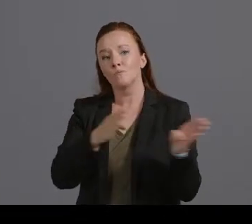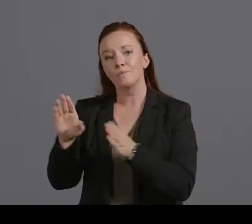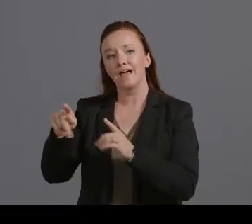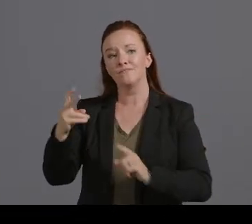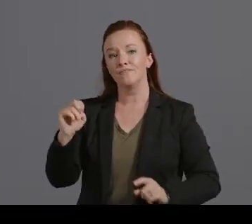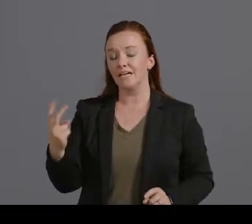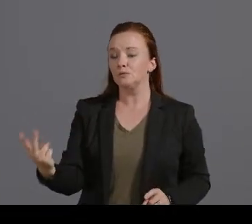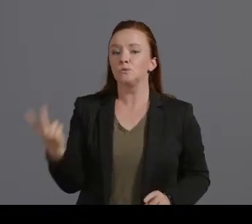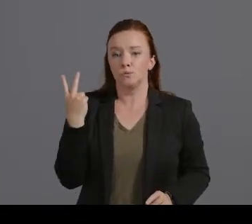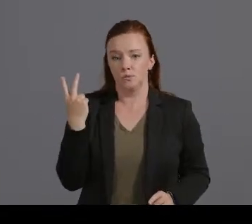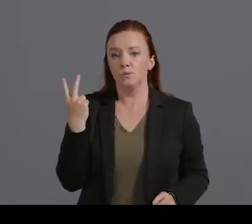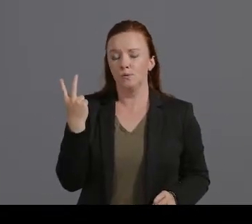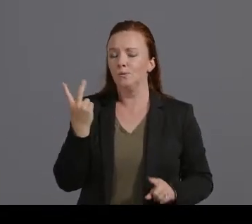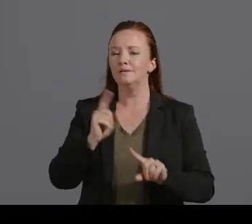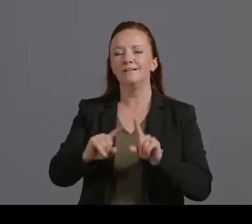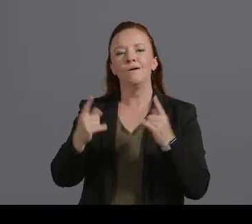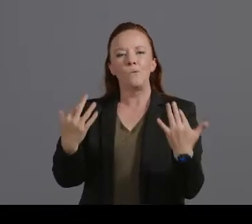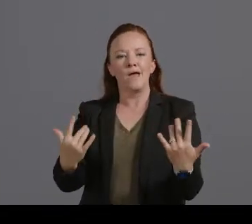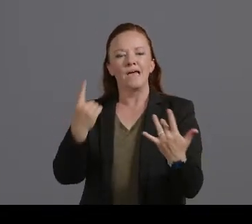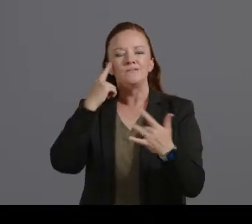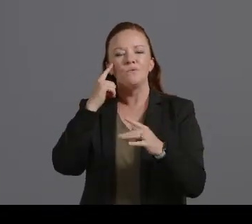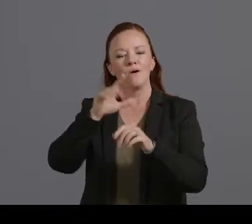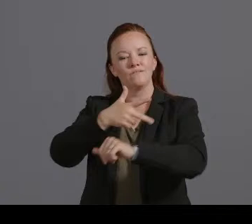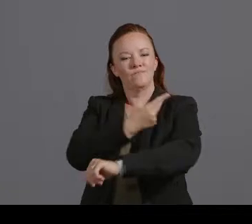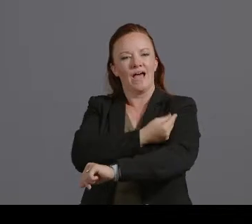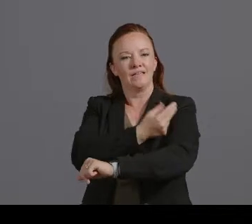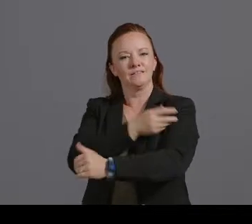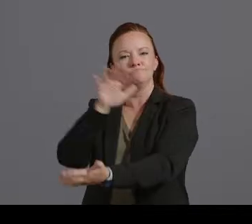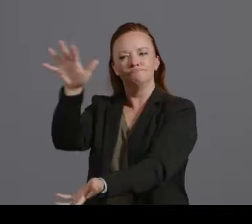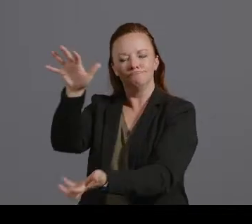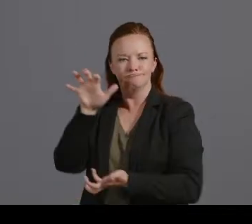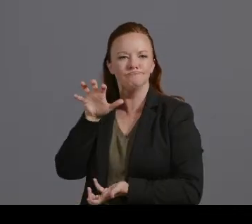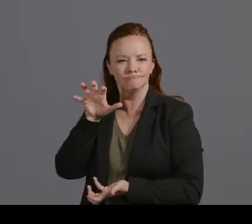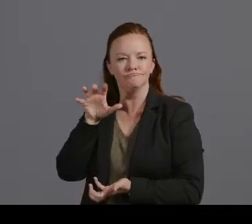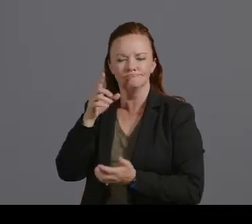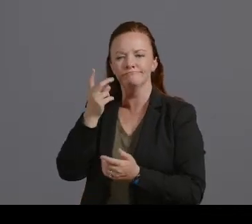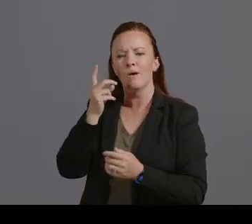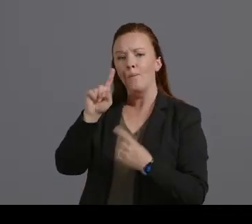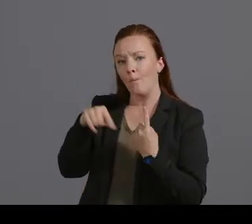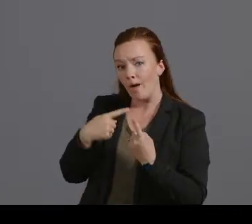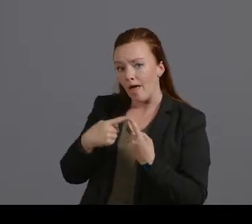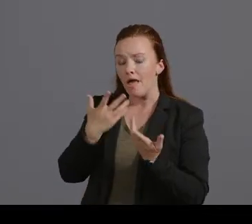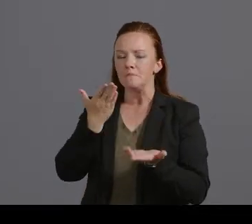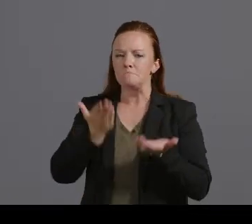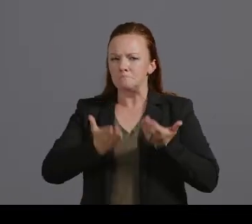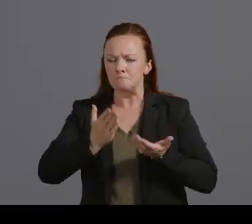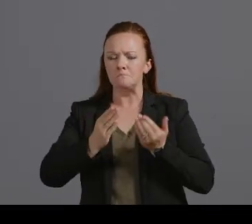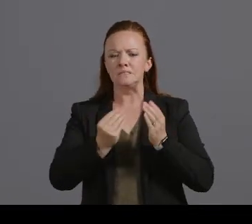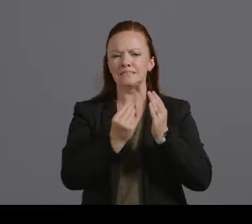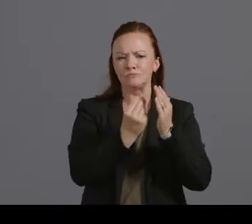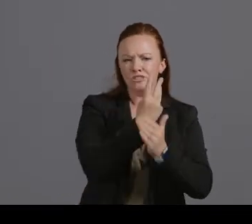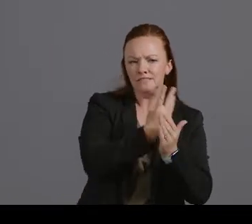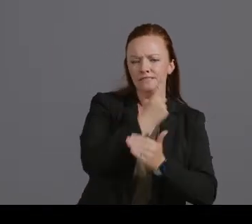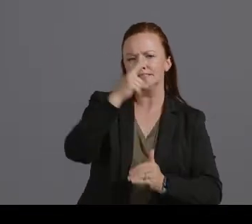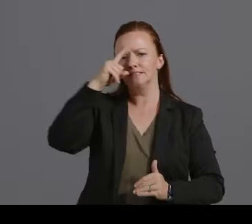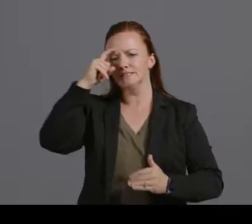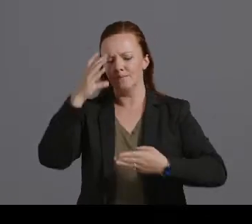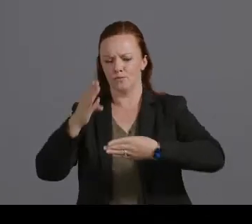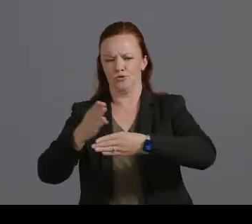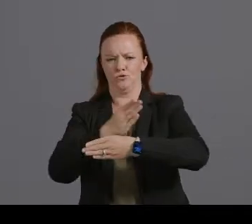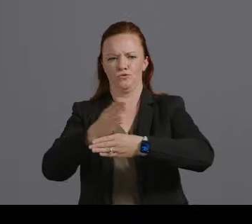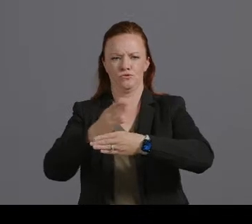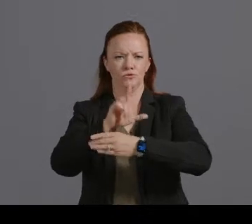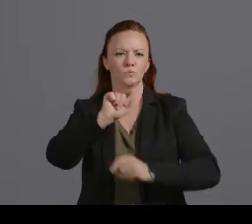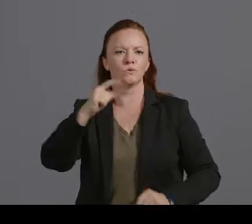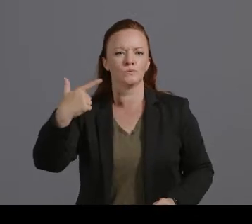available. That's when we would transition to the general population between spring and summer of 2021.